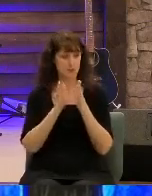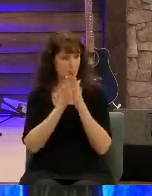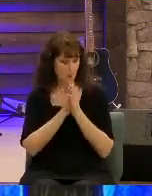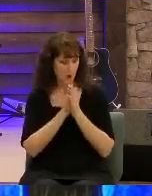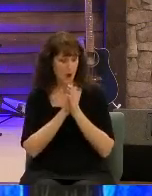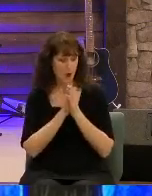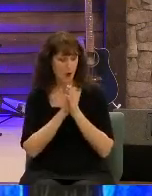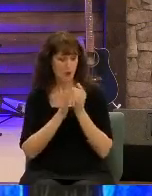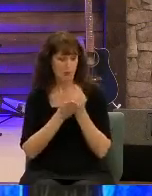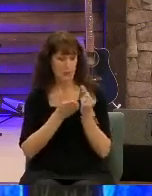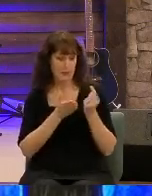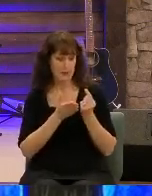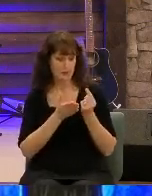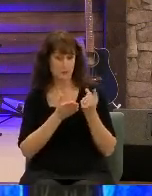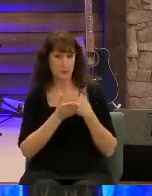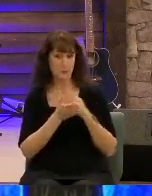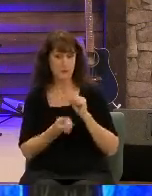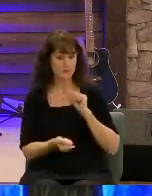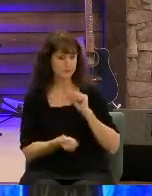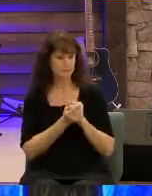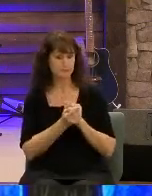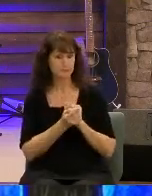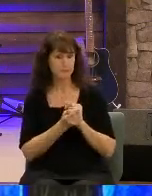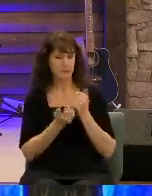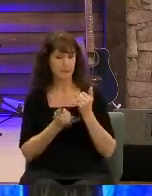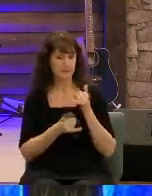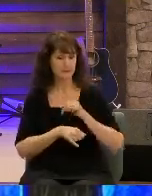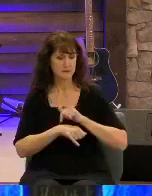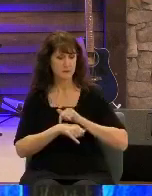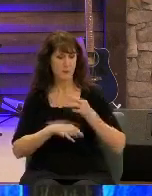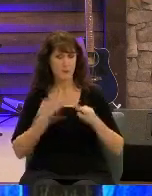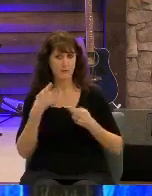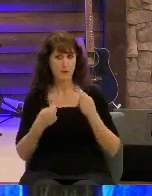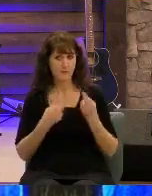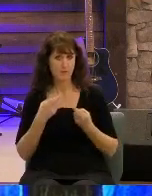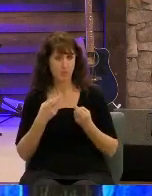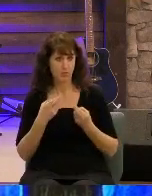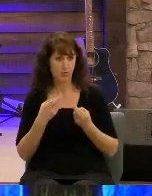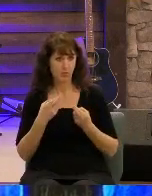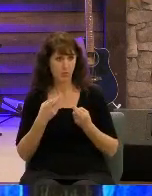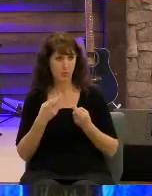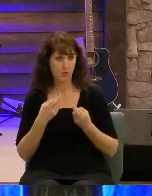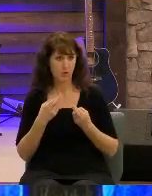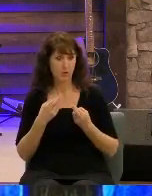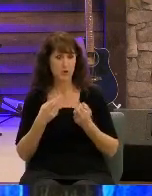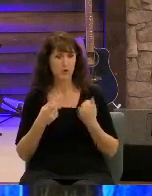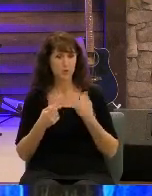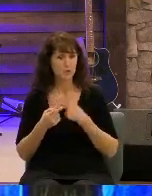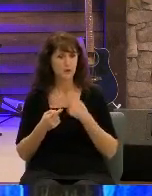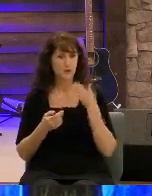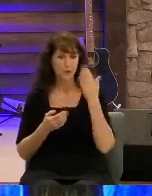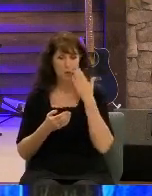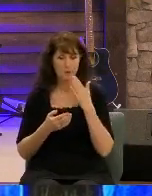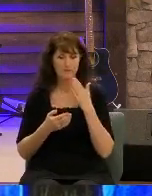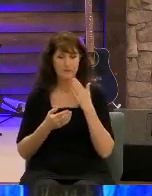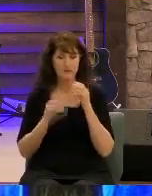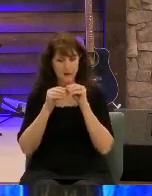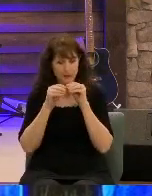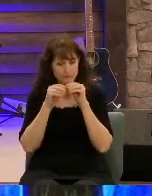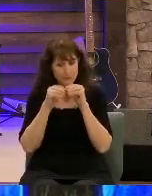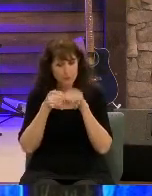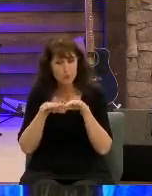as we encounter this season of revival, is that we as a church would be